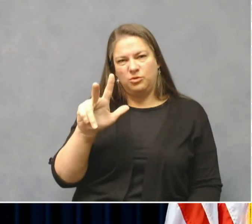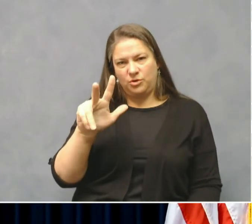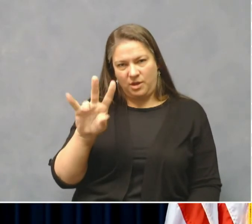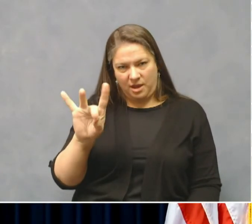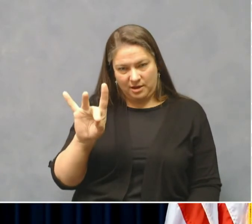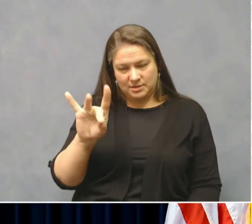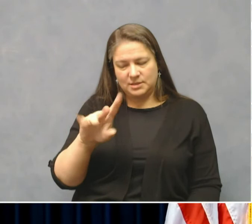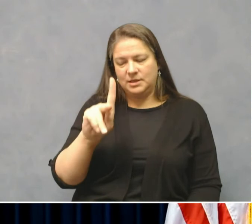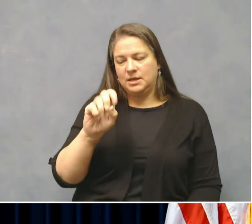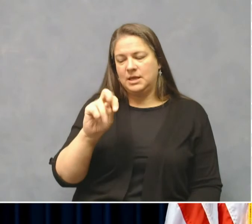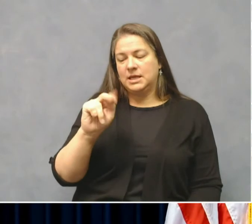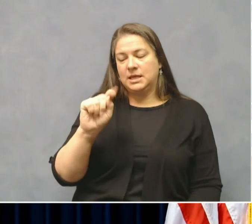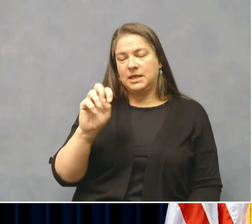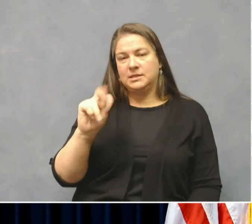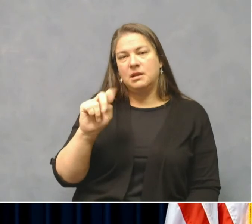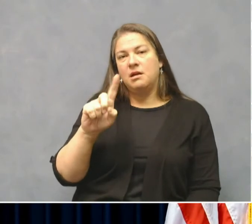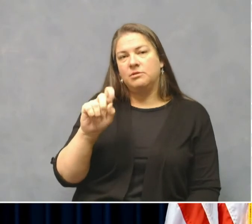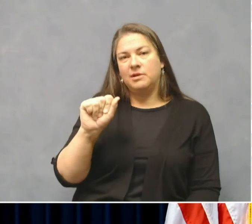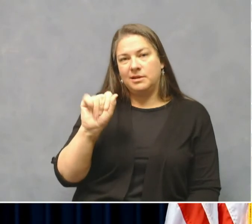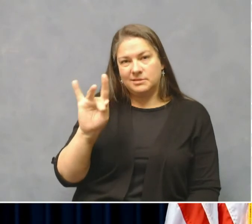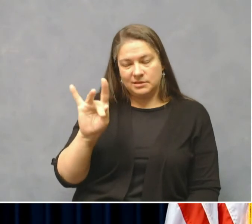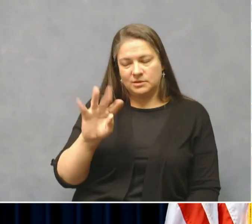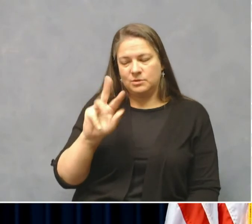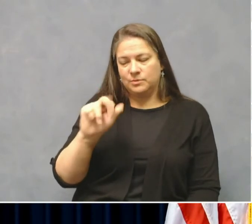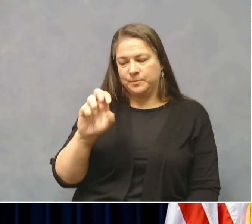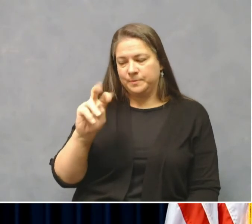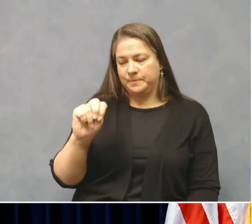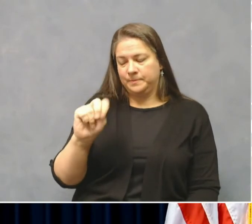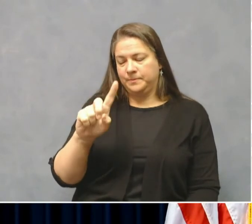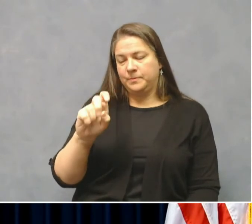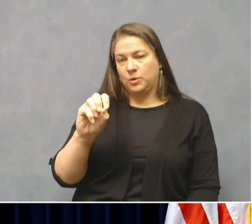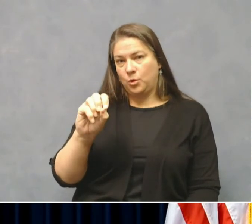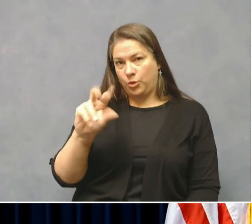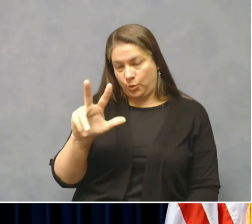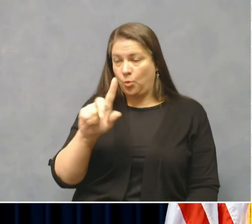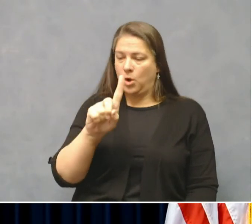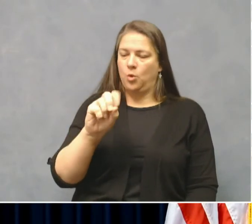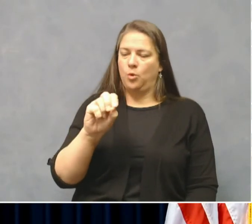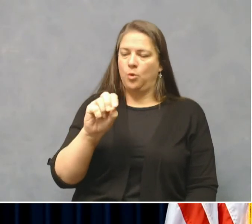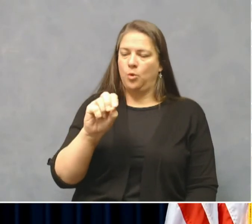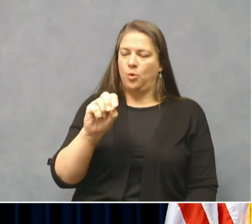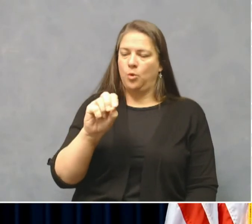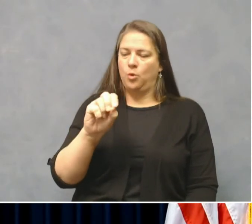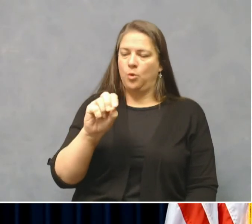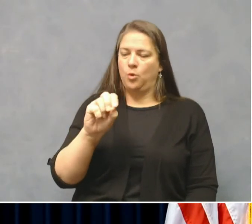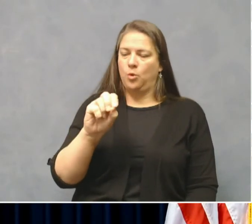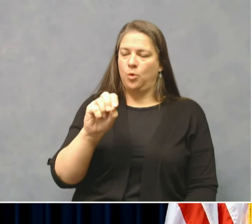Kenton, 118. Warren, 103. Madison, 90.